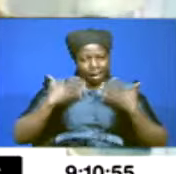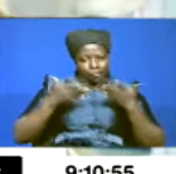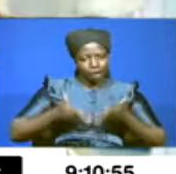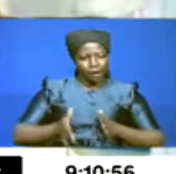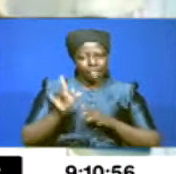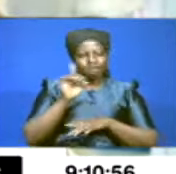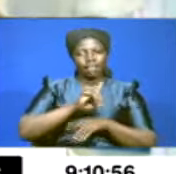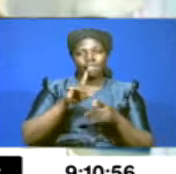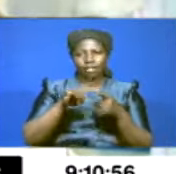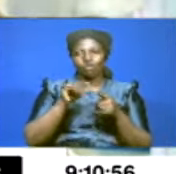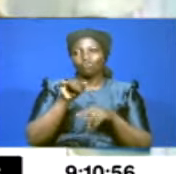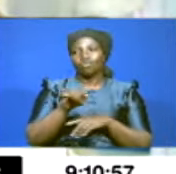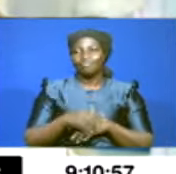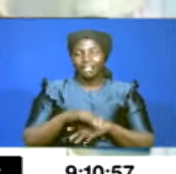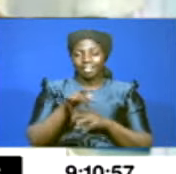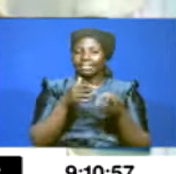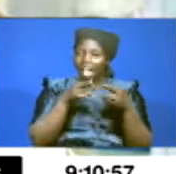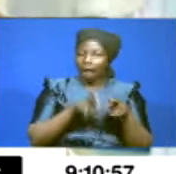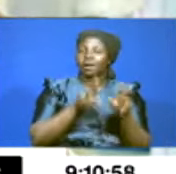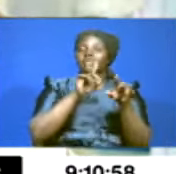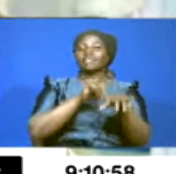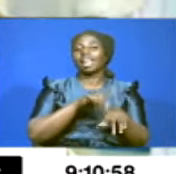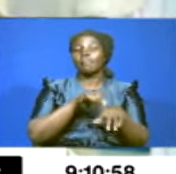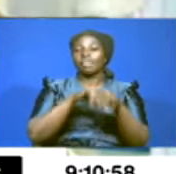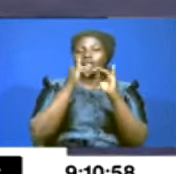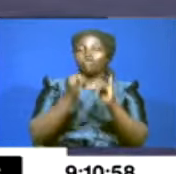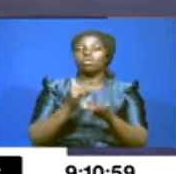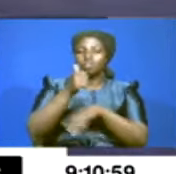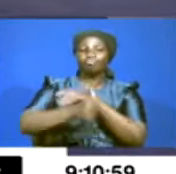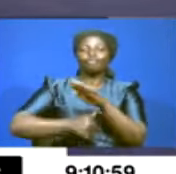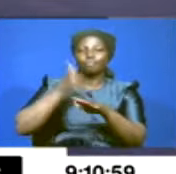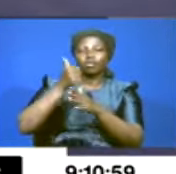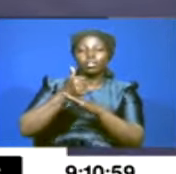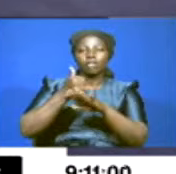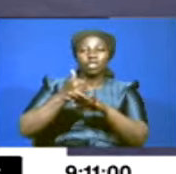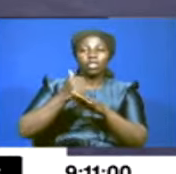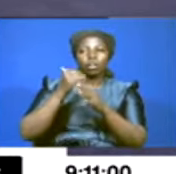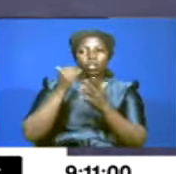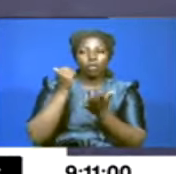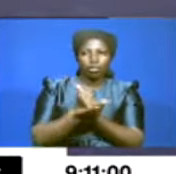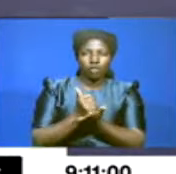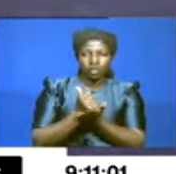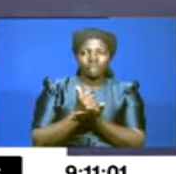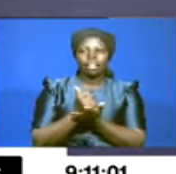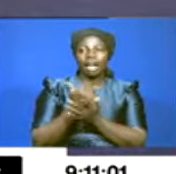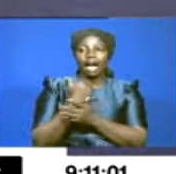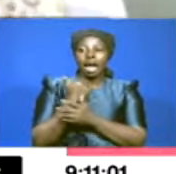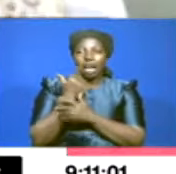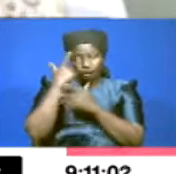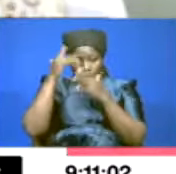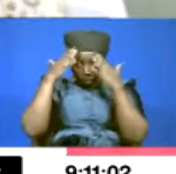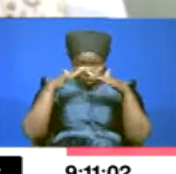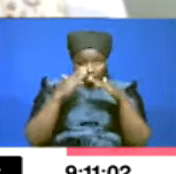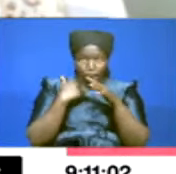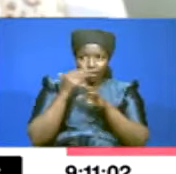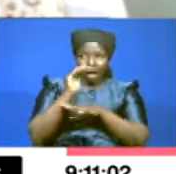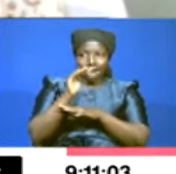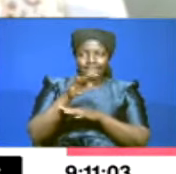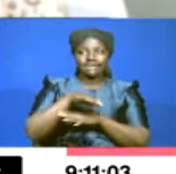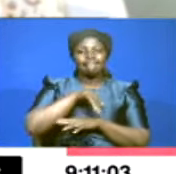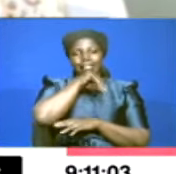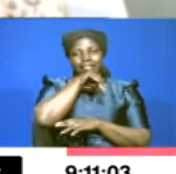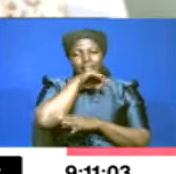This coming as the newly established Office of Grand Mufti of Kenya has called on Odinga to stop politics and let the